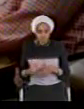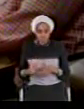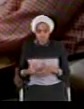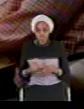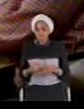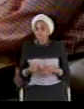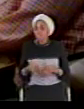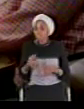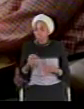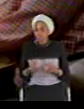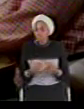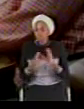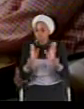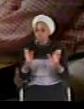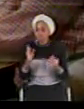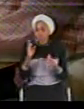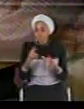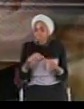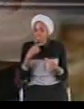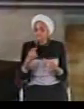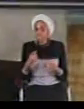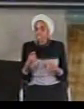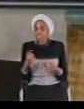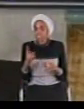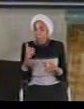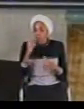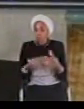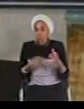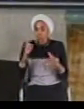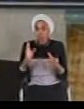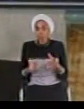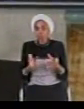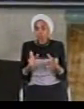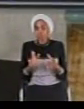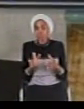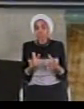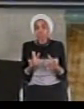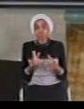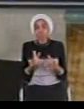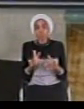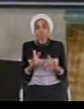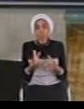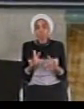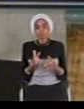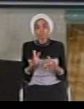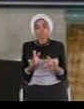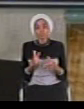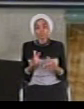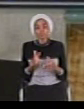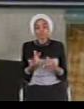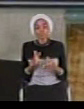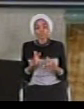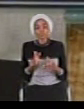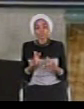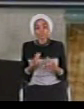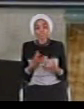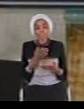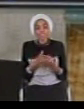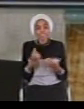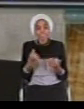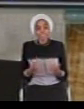God likes, that God wants, why is miracle, healing,